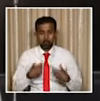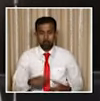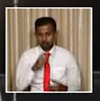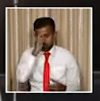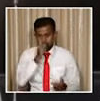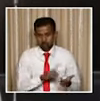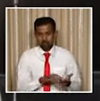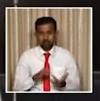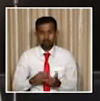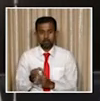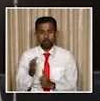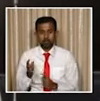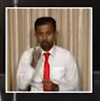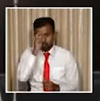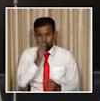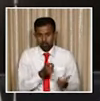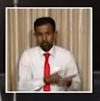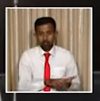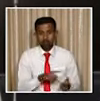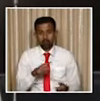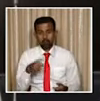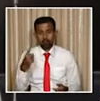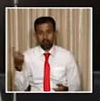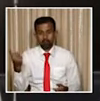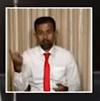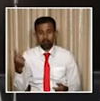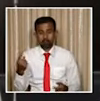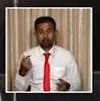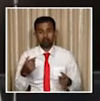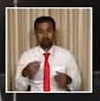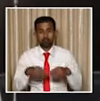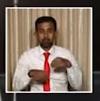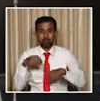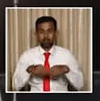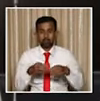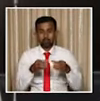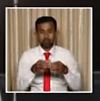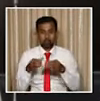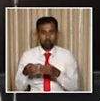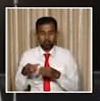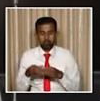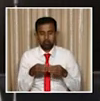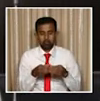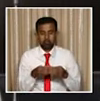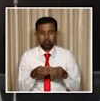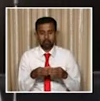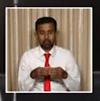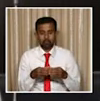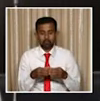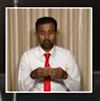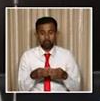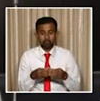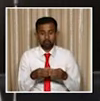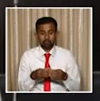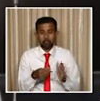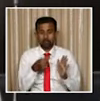from various other political parties, including prominent leaders of political parties. We stand for